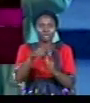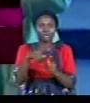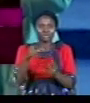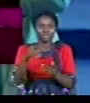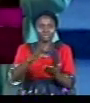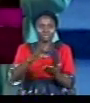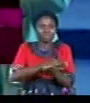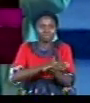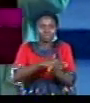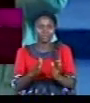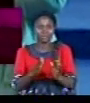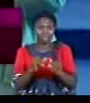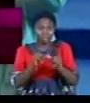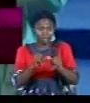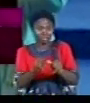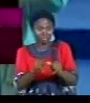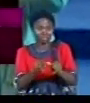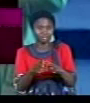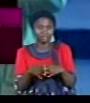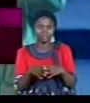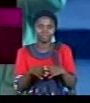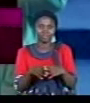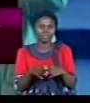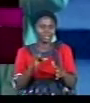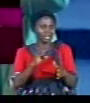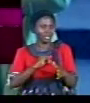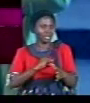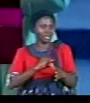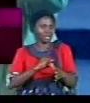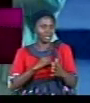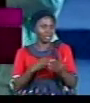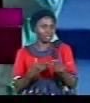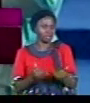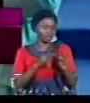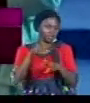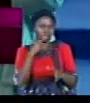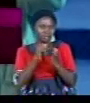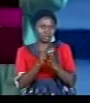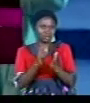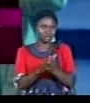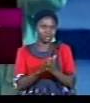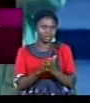on, I now looked at her. I said, this is more than to be careful.